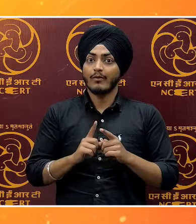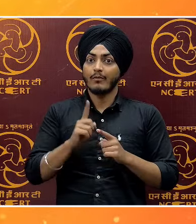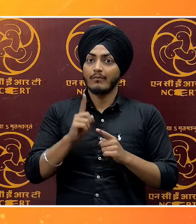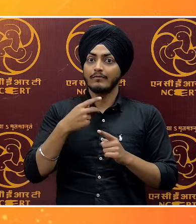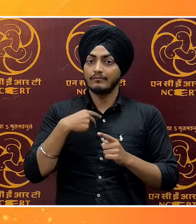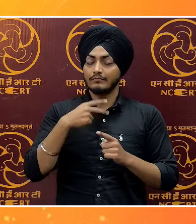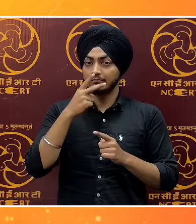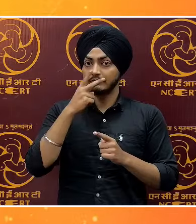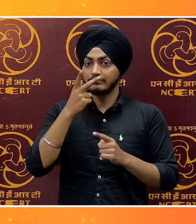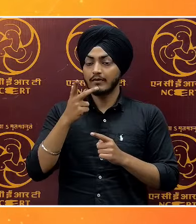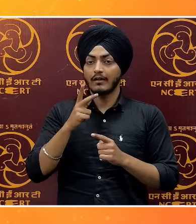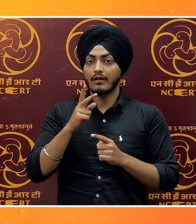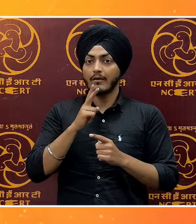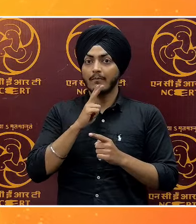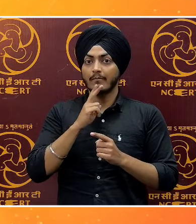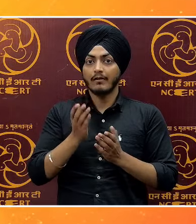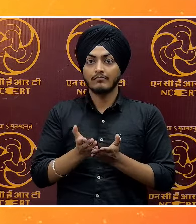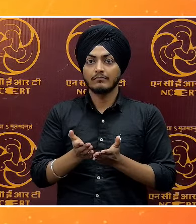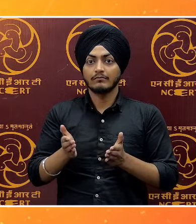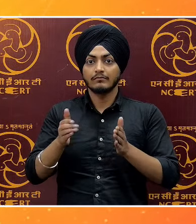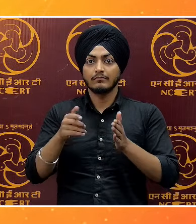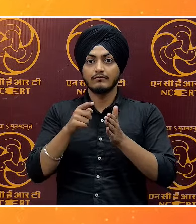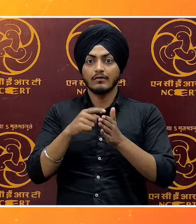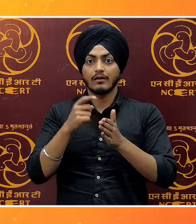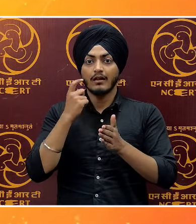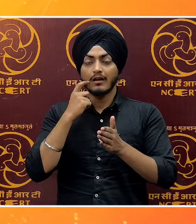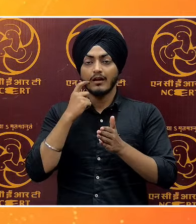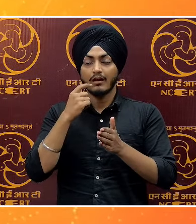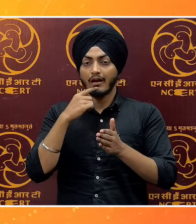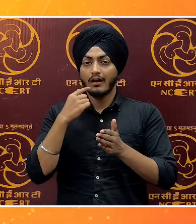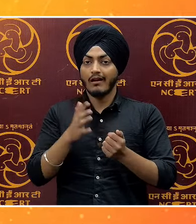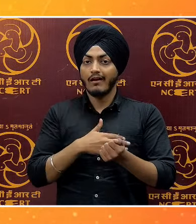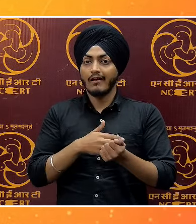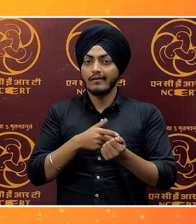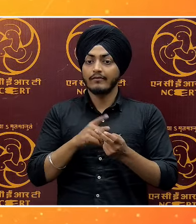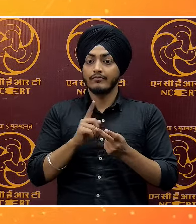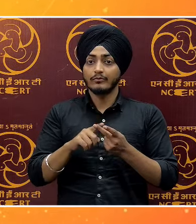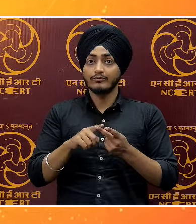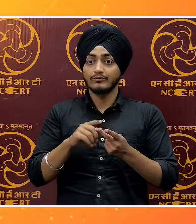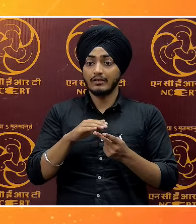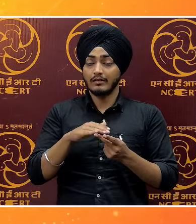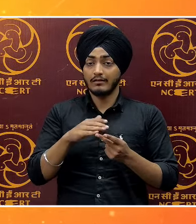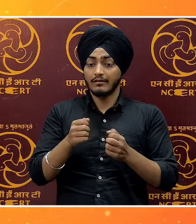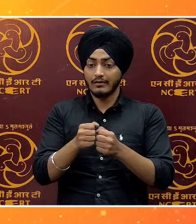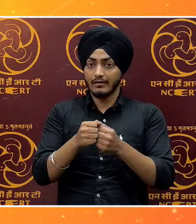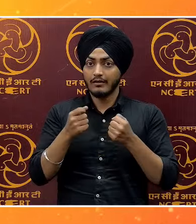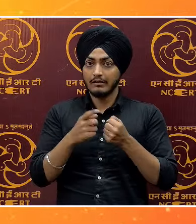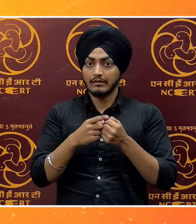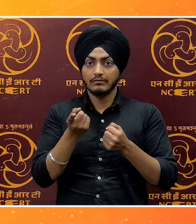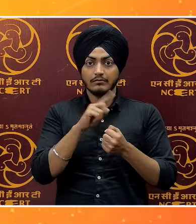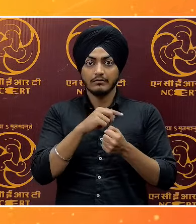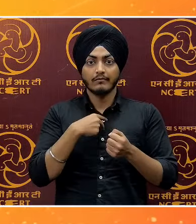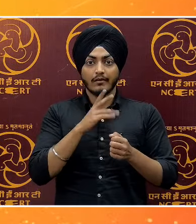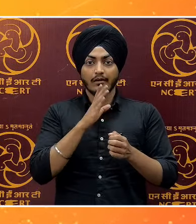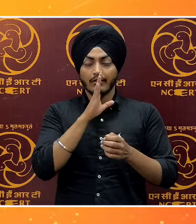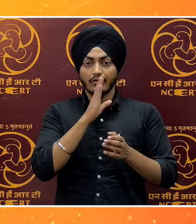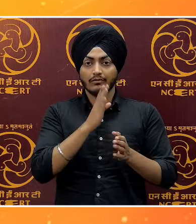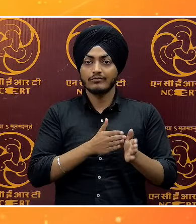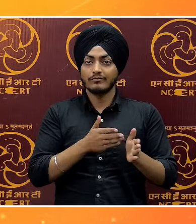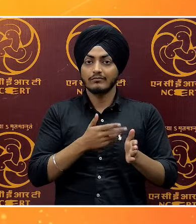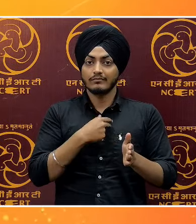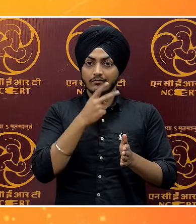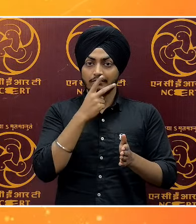red vase is there, and in the front of the cupboard, there is a toy train. Yes.